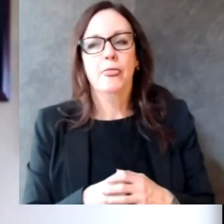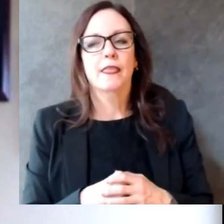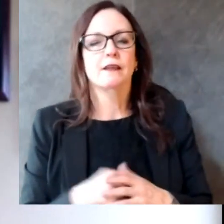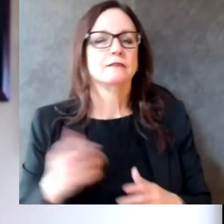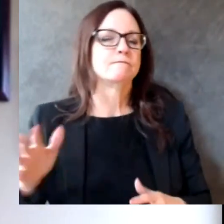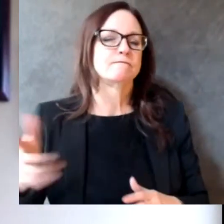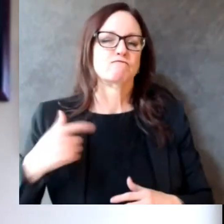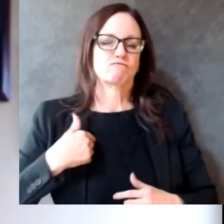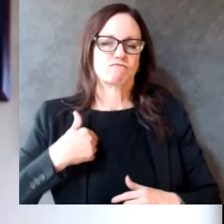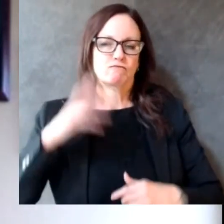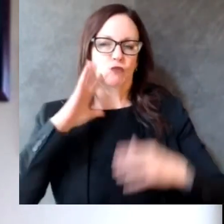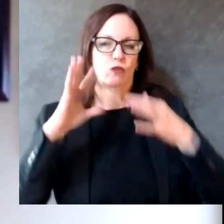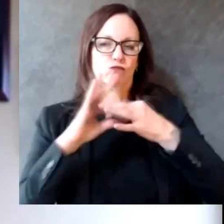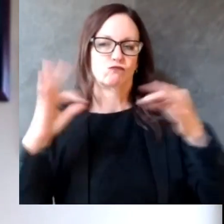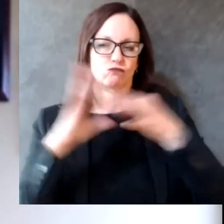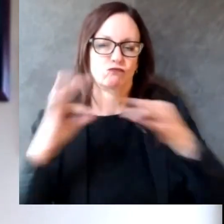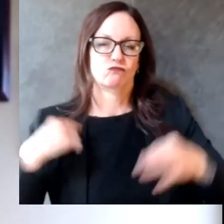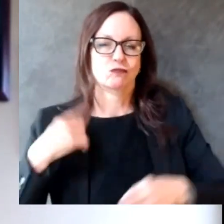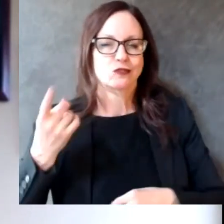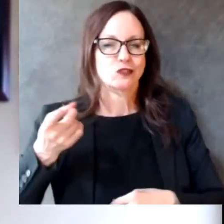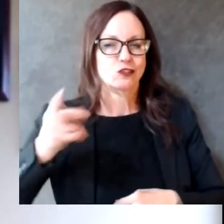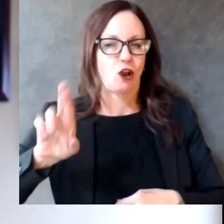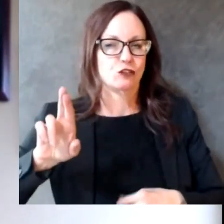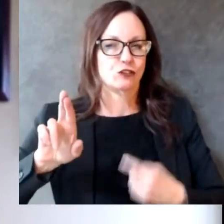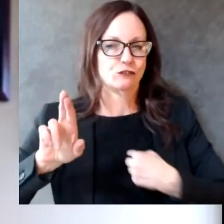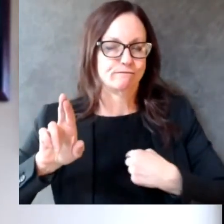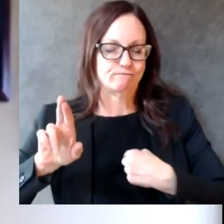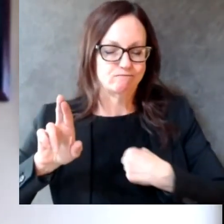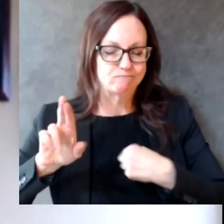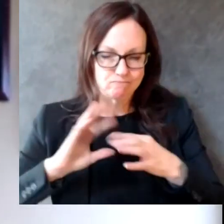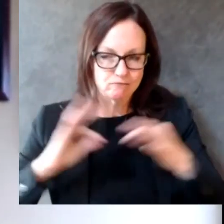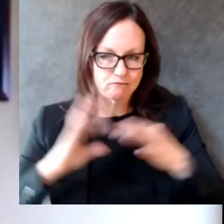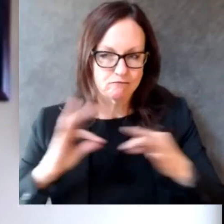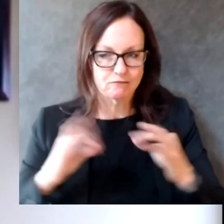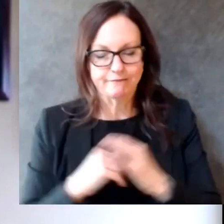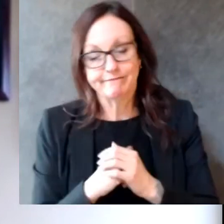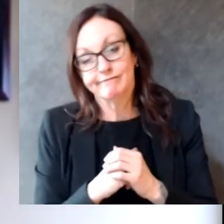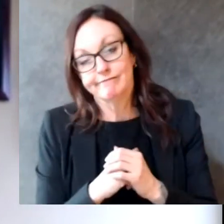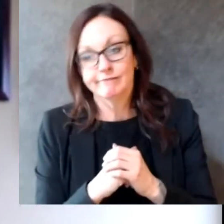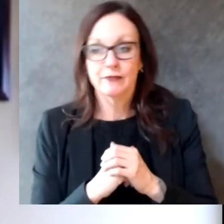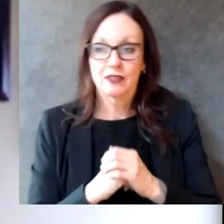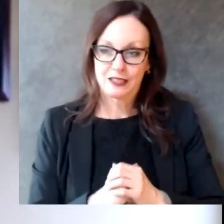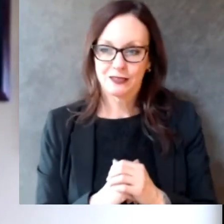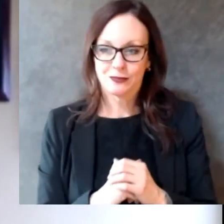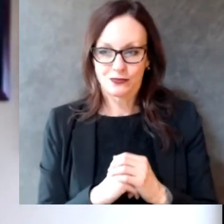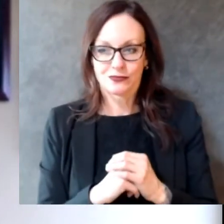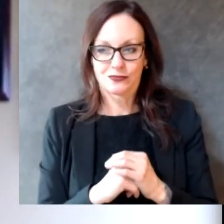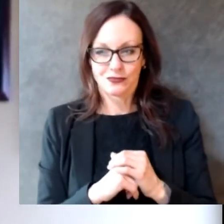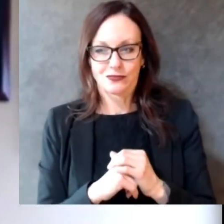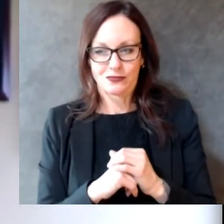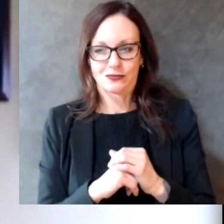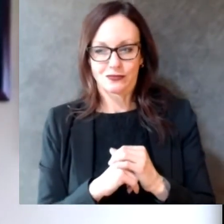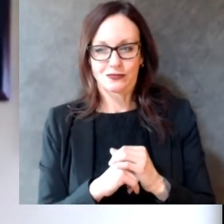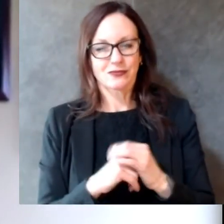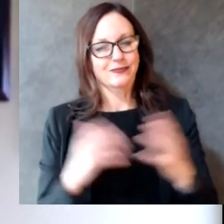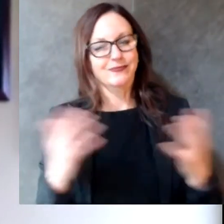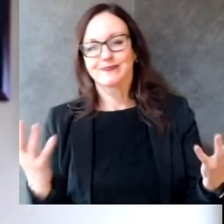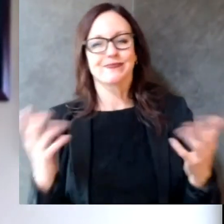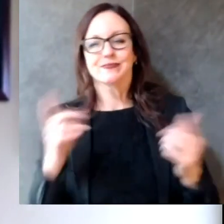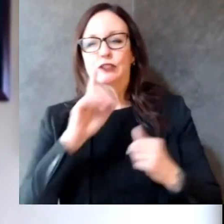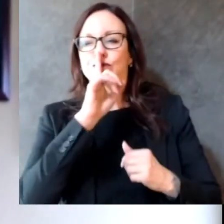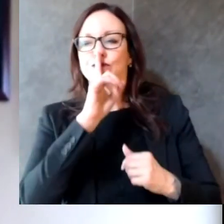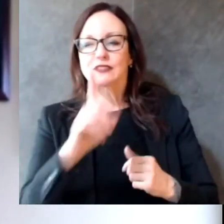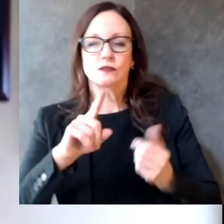signals among vaccinated people versus unvaccinated people, it hasn't risen to that level yet. I think there's been some anecdotal reports